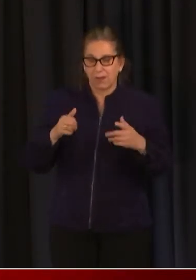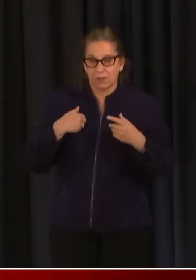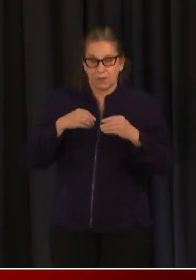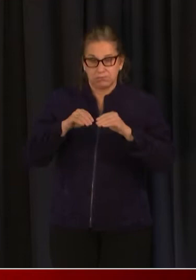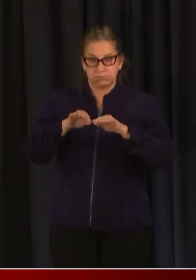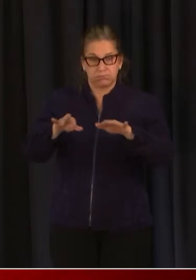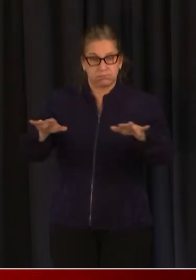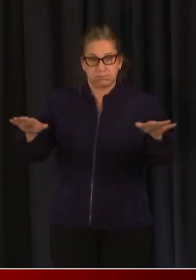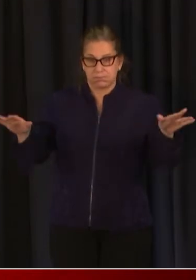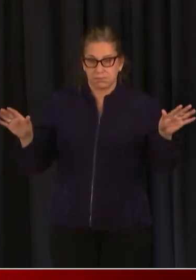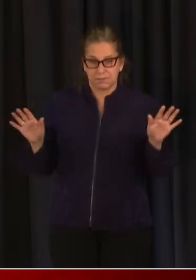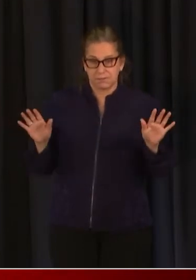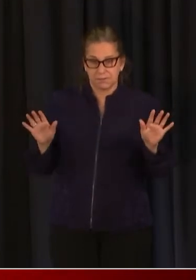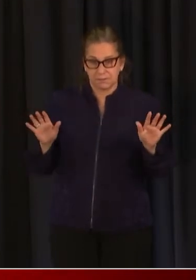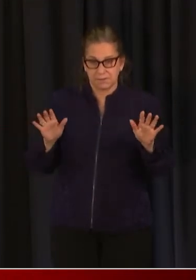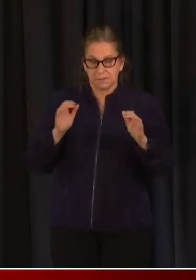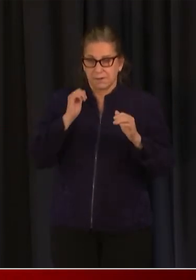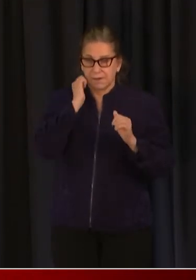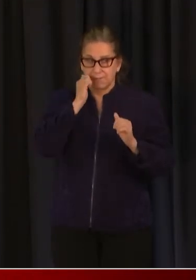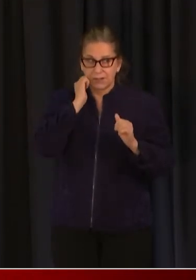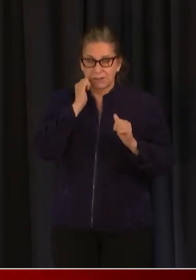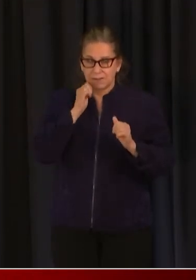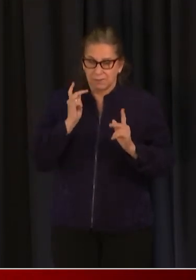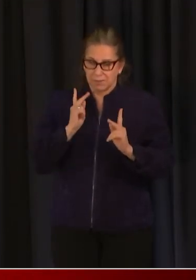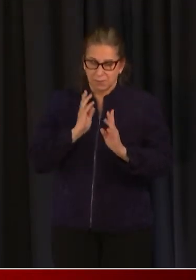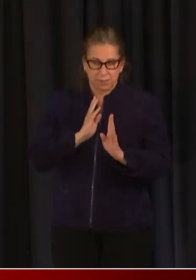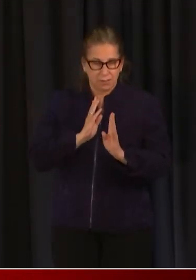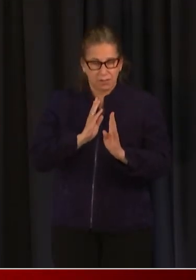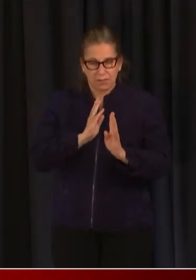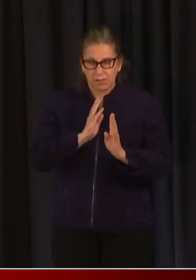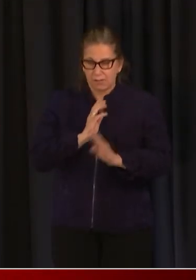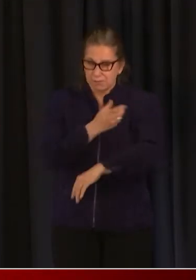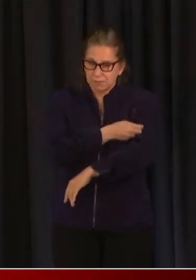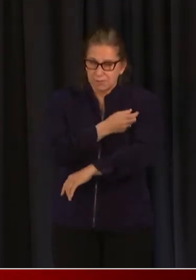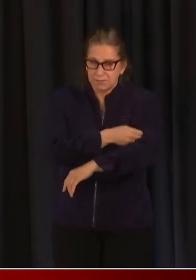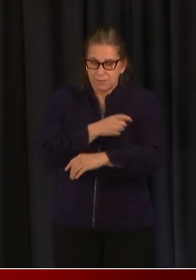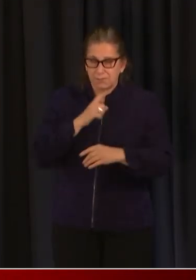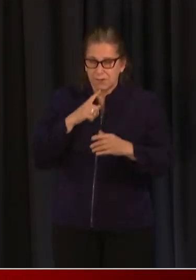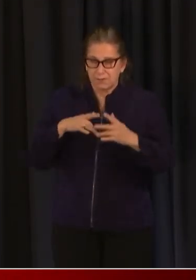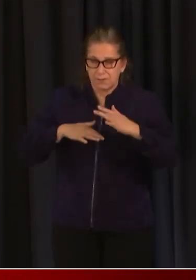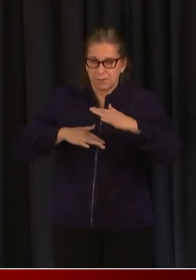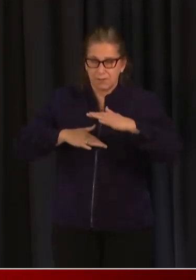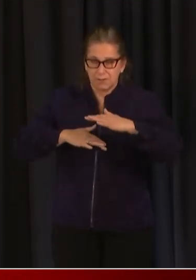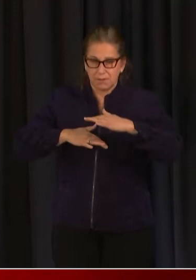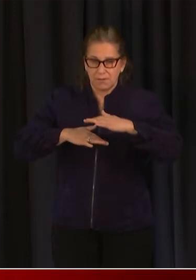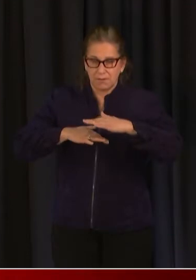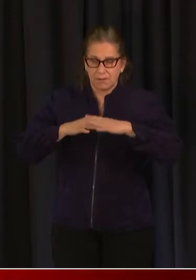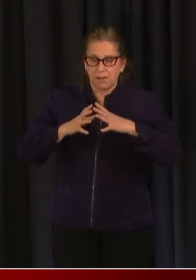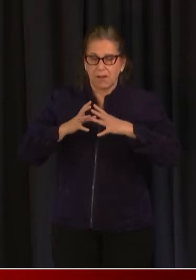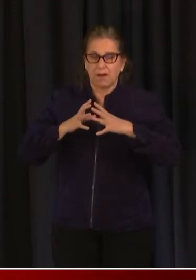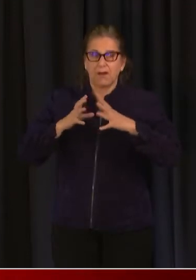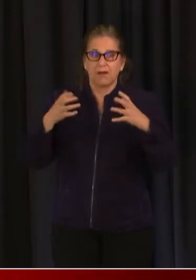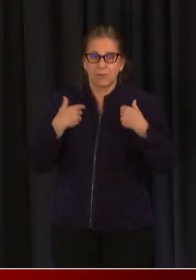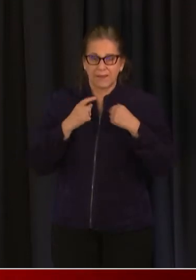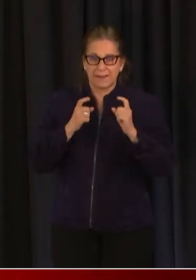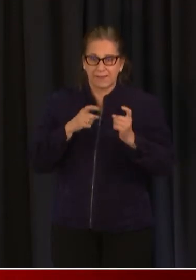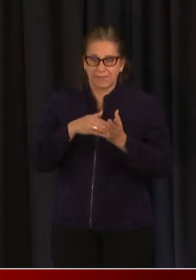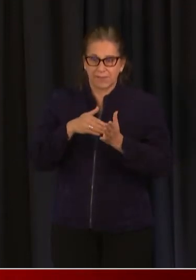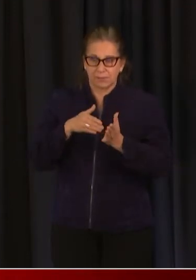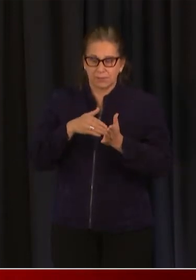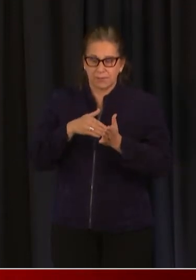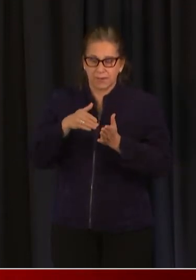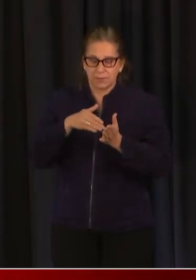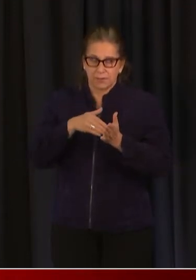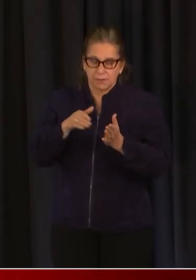can give hundreds of vaccines a day. As the mayor mentioned, they're all high-capacity sites. Some of them have the ability to give thousands of doses